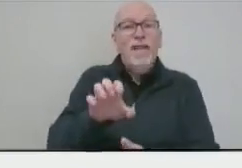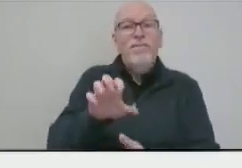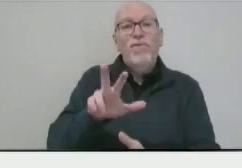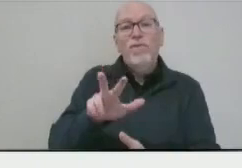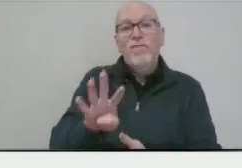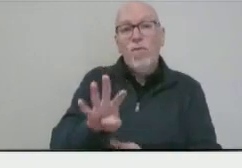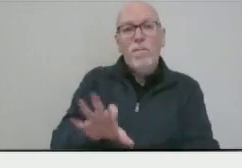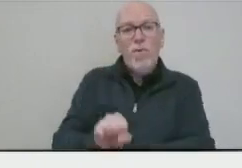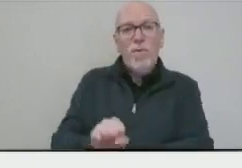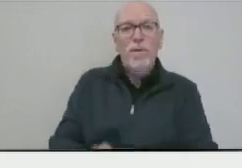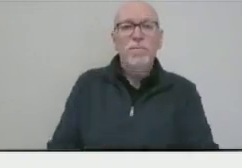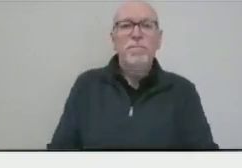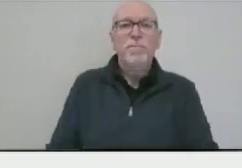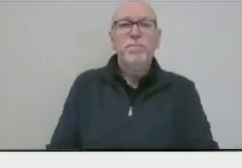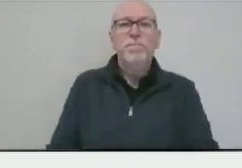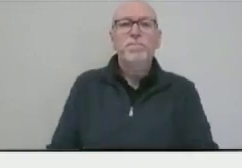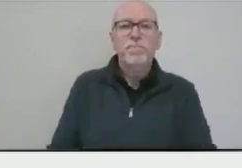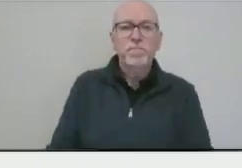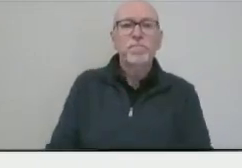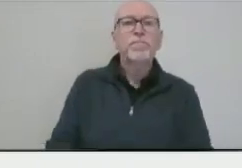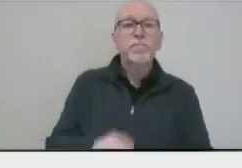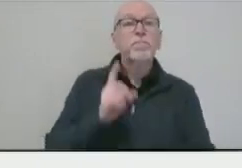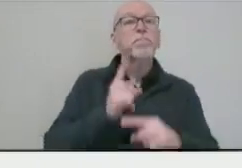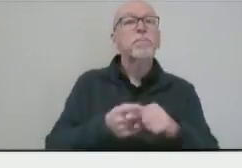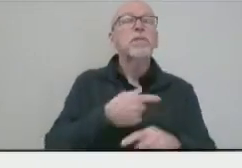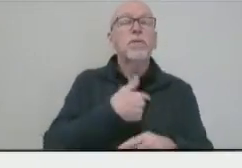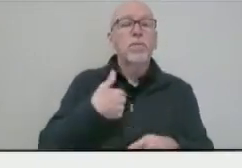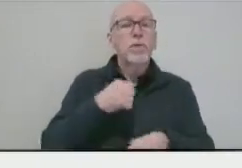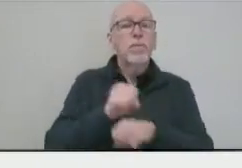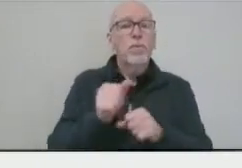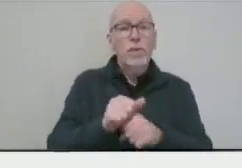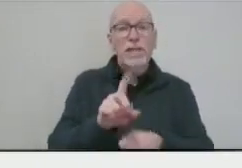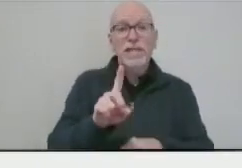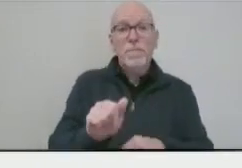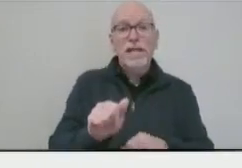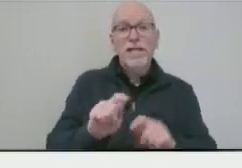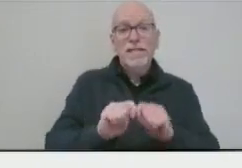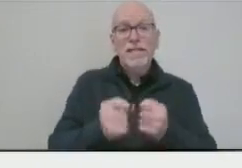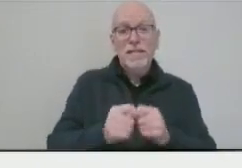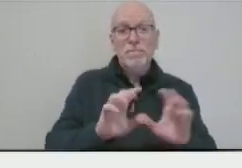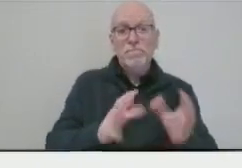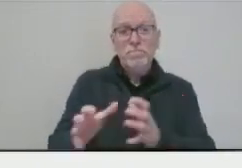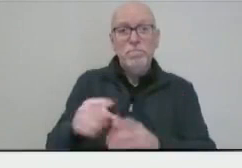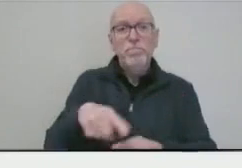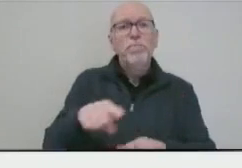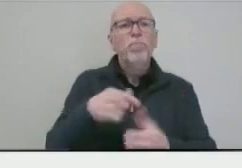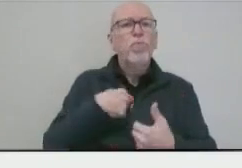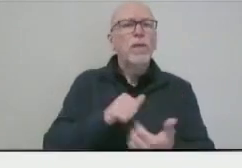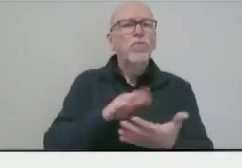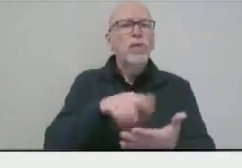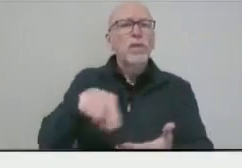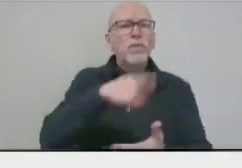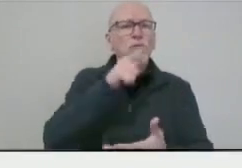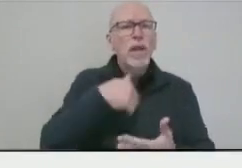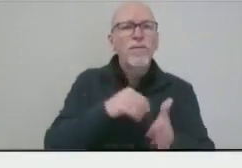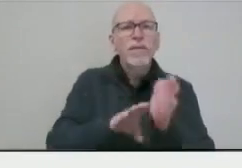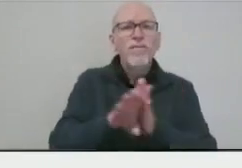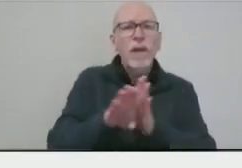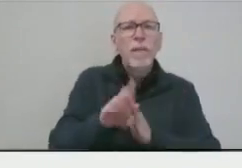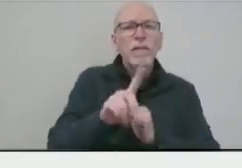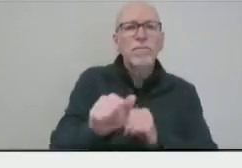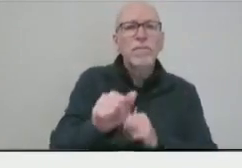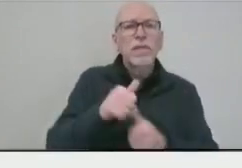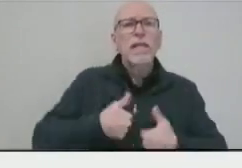49,534. In addition, we've been working with disability teams to address the needs of Hoosiers with developmental disabilities living